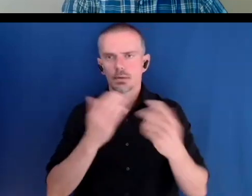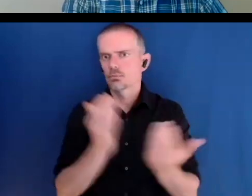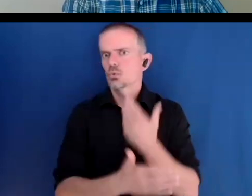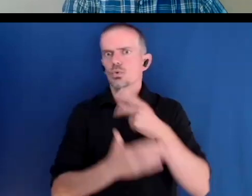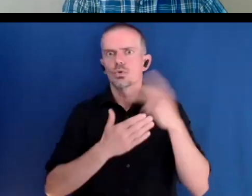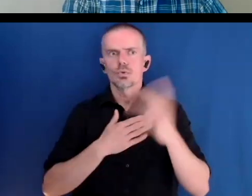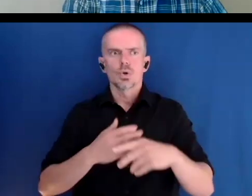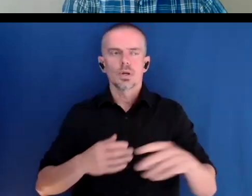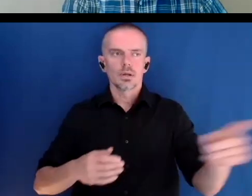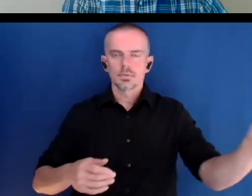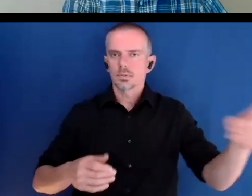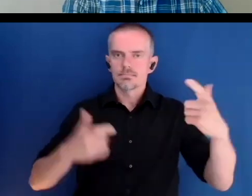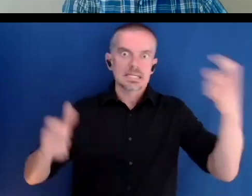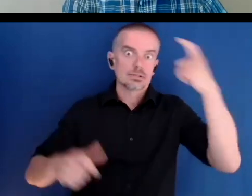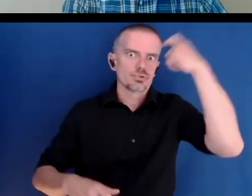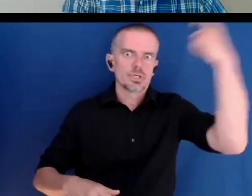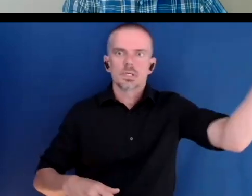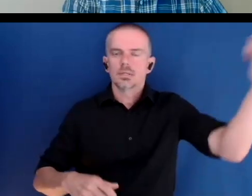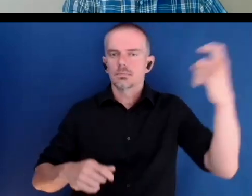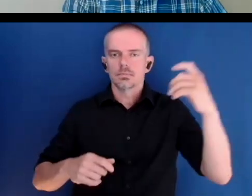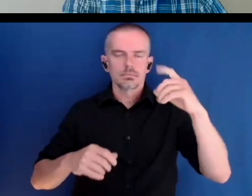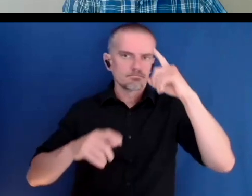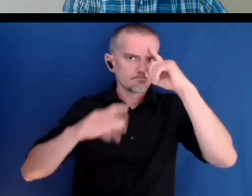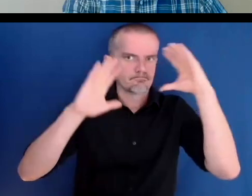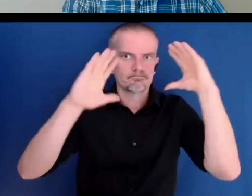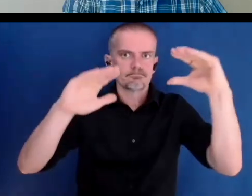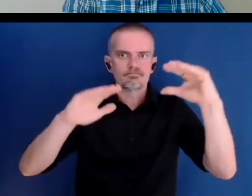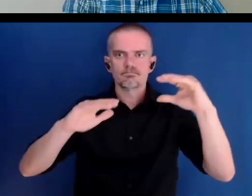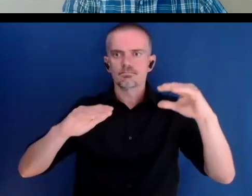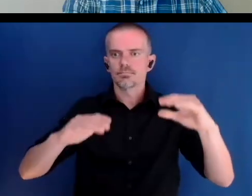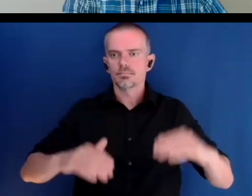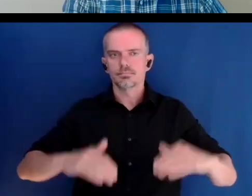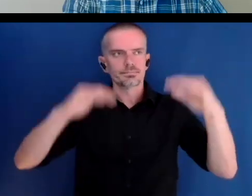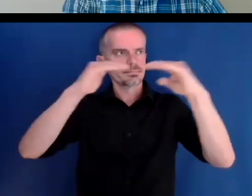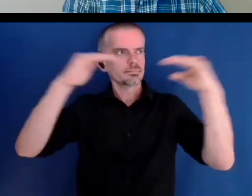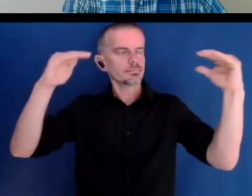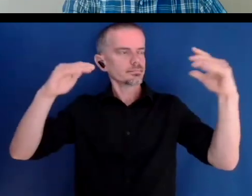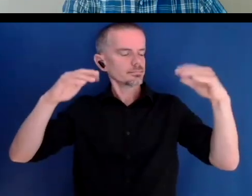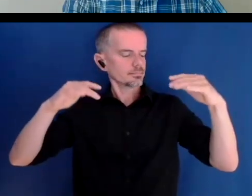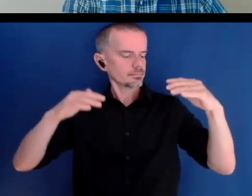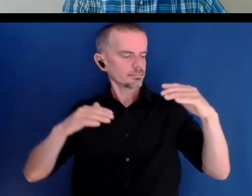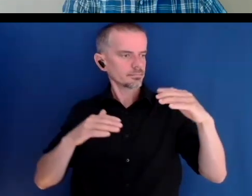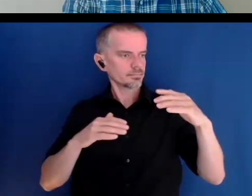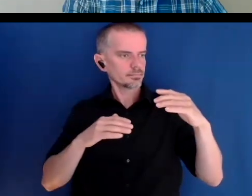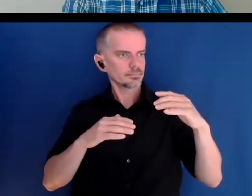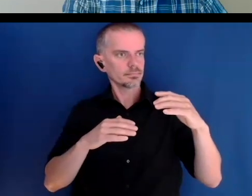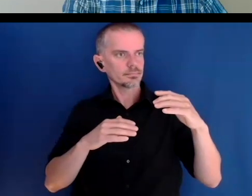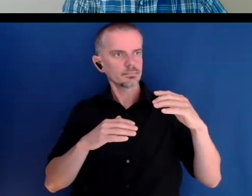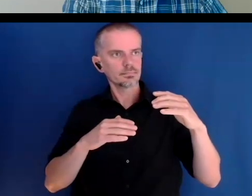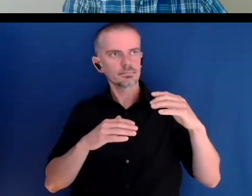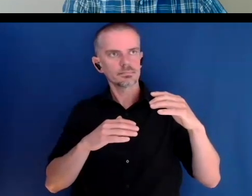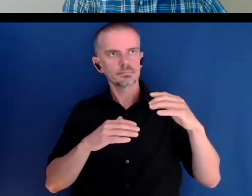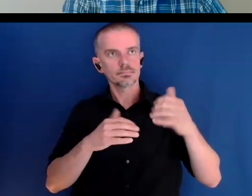of expectation, really high level of top level agency administrator